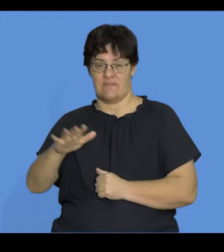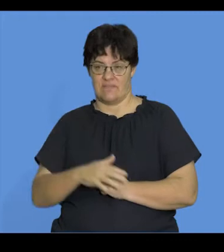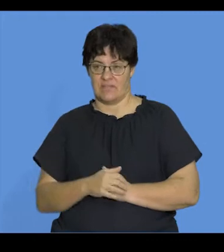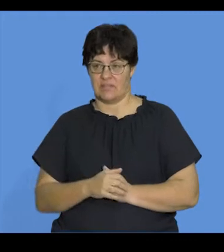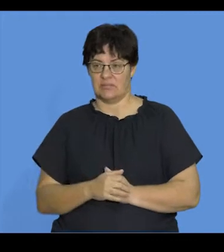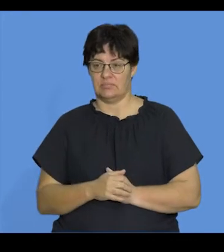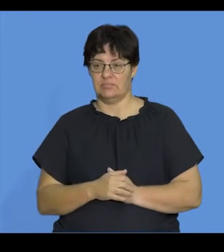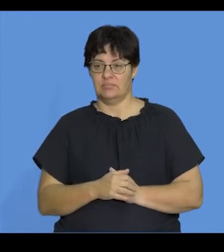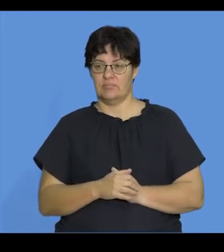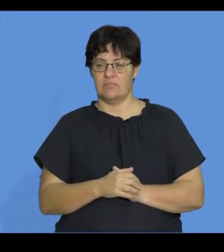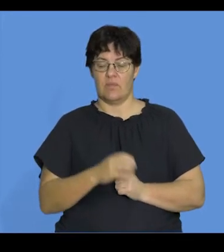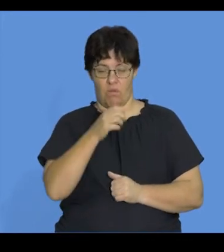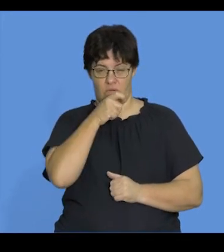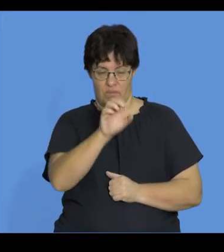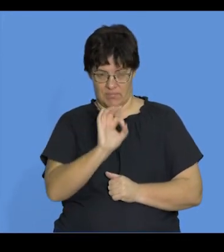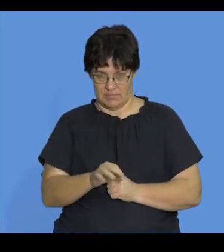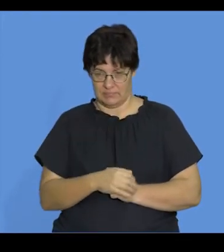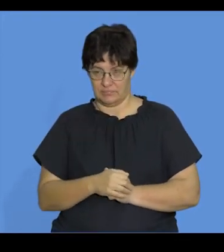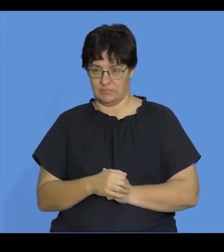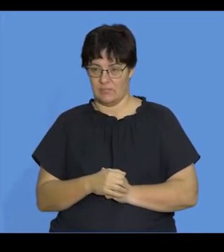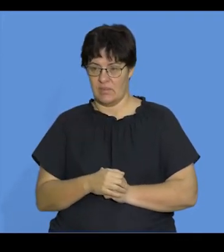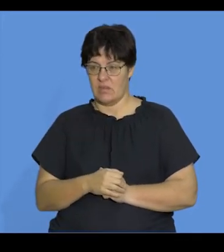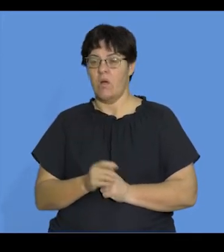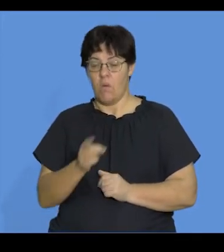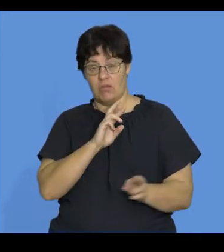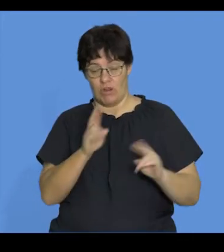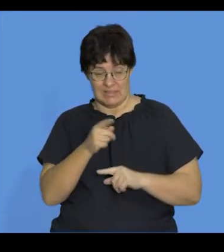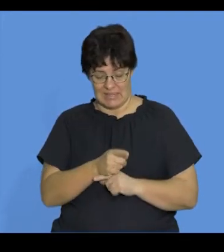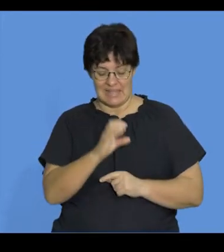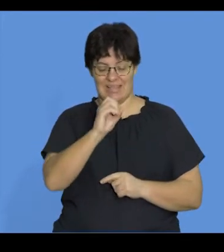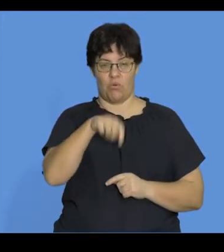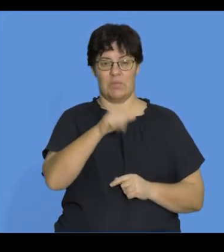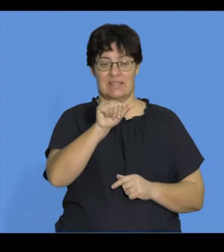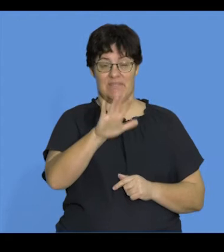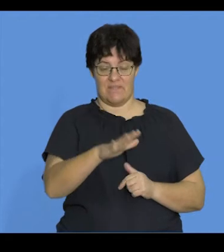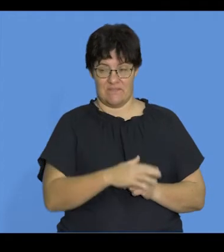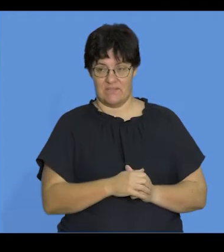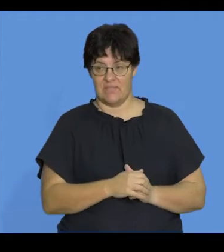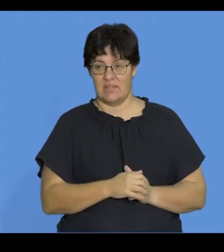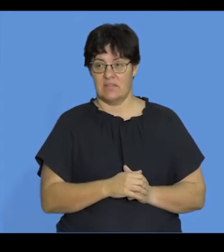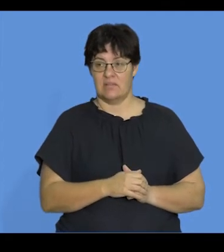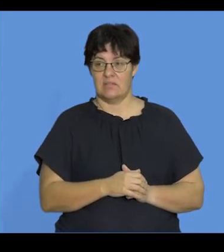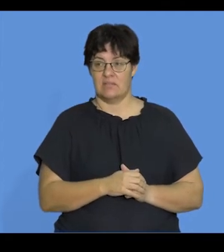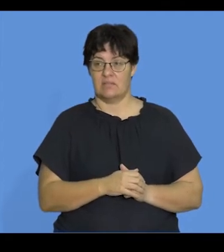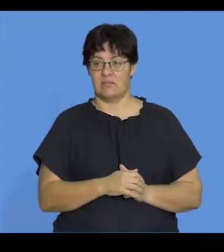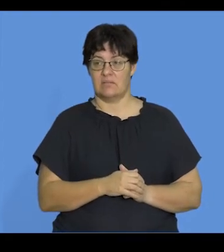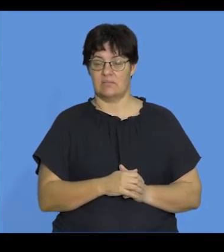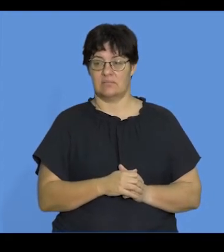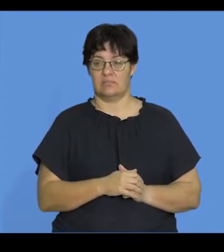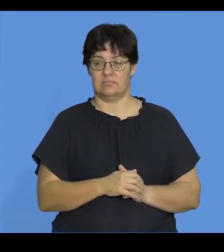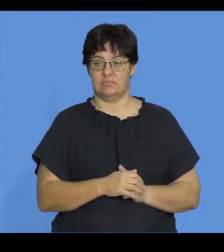If you can quickly go back and confirm, because what actually reacts is 0.65, right?